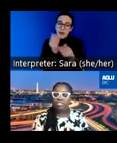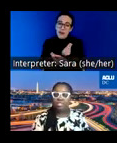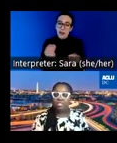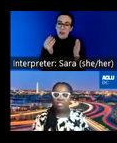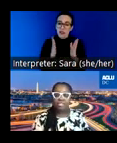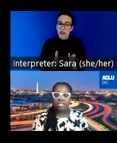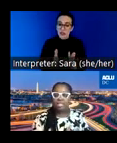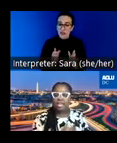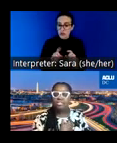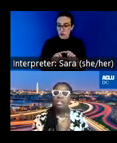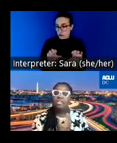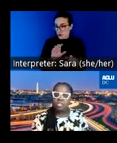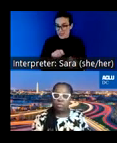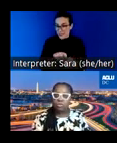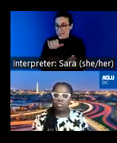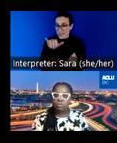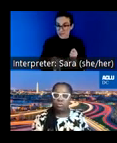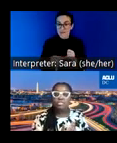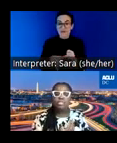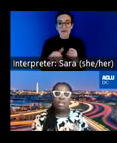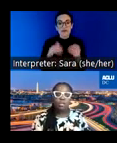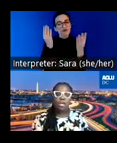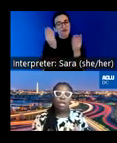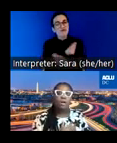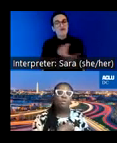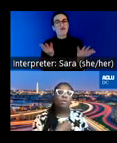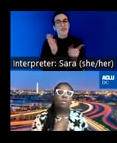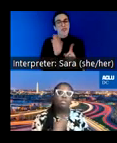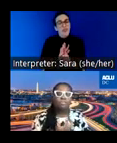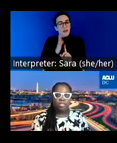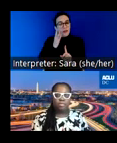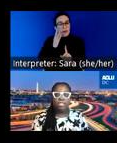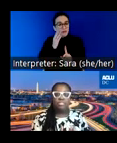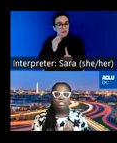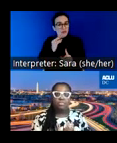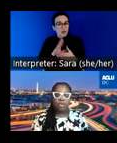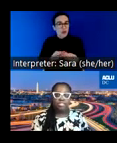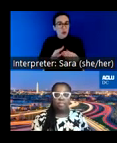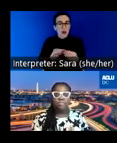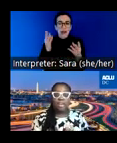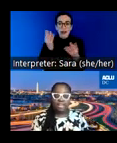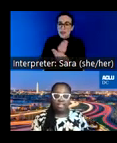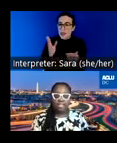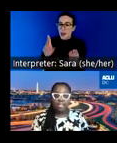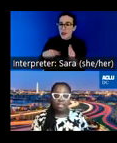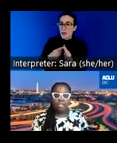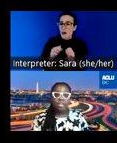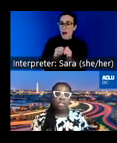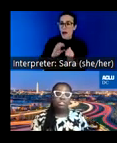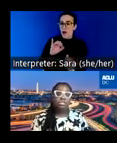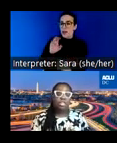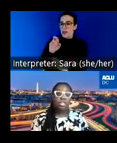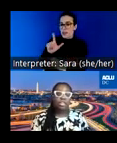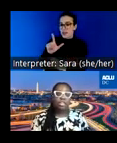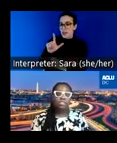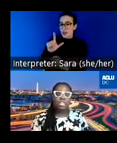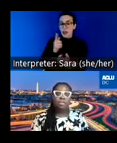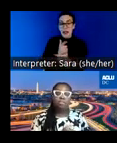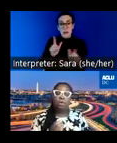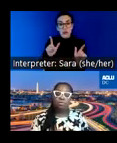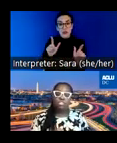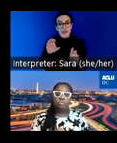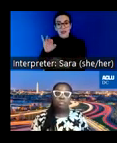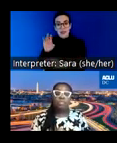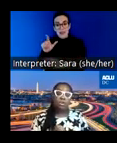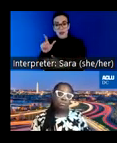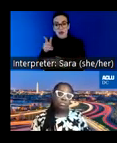do exactly that, tell their story, tell how civil liberties and civil rights have been violated so that they can take